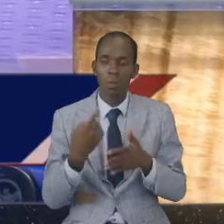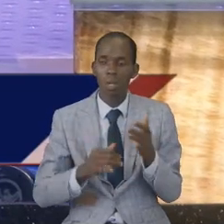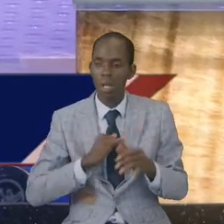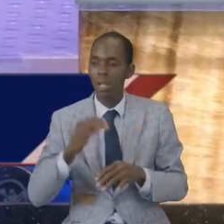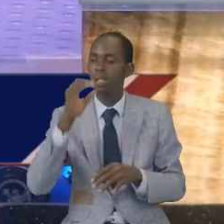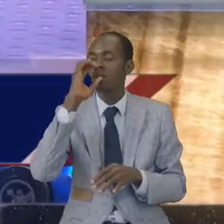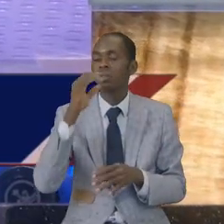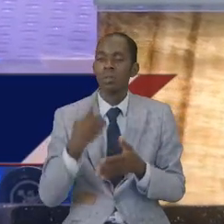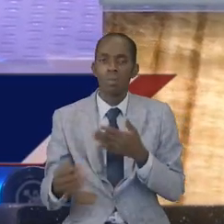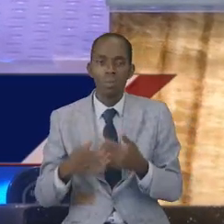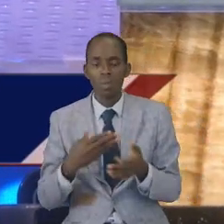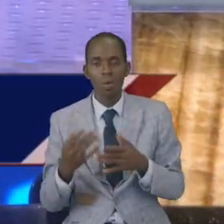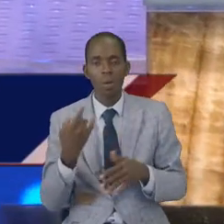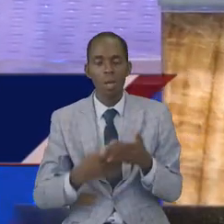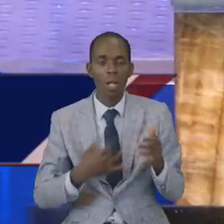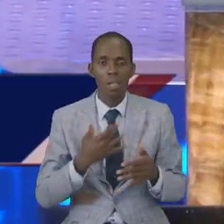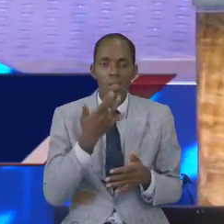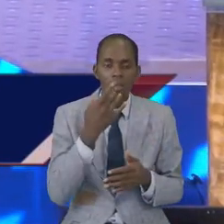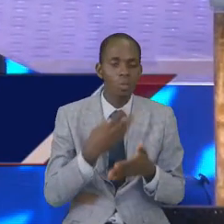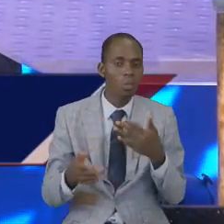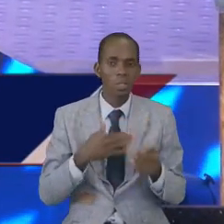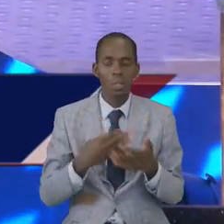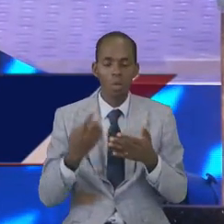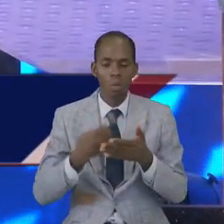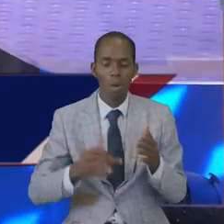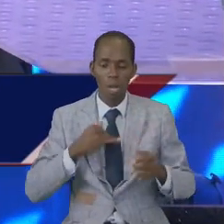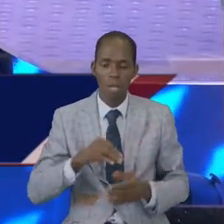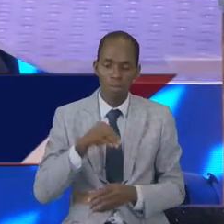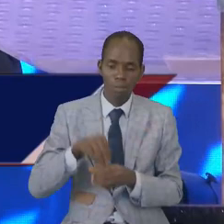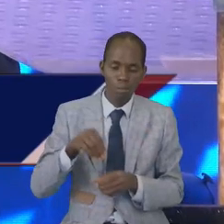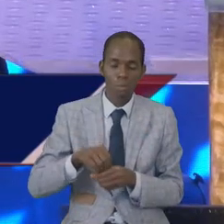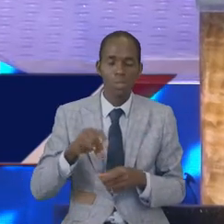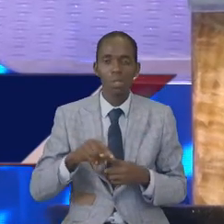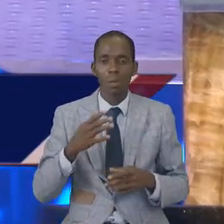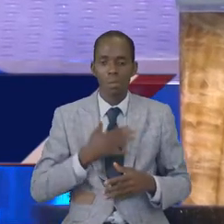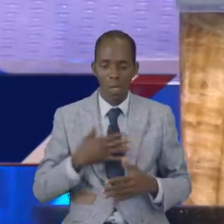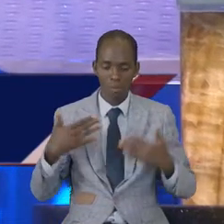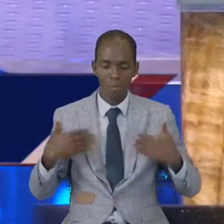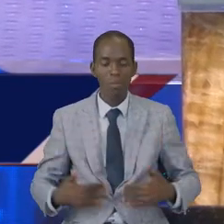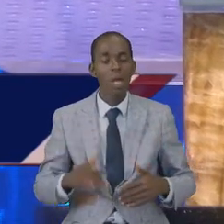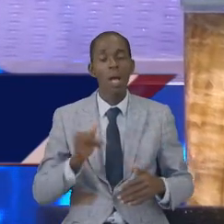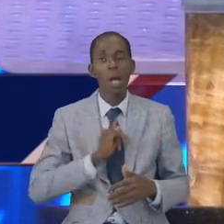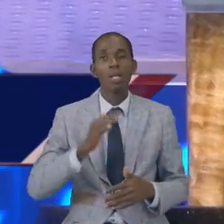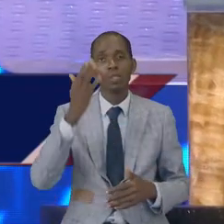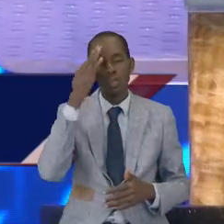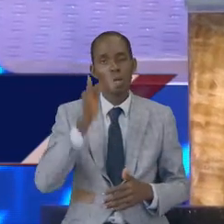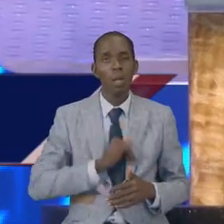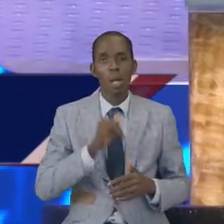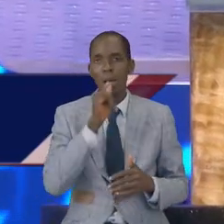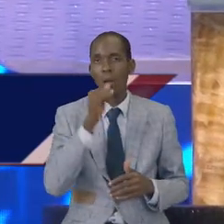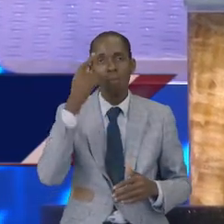what I drink, no matter what I sow to the flesh, I know I'm a child for heaven. Do